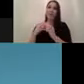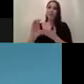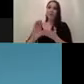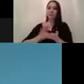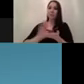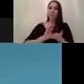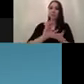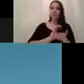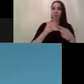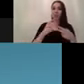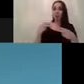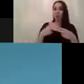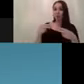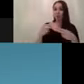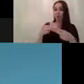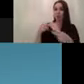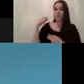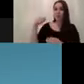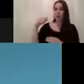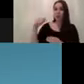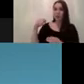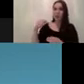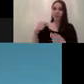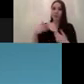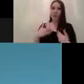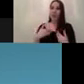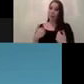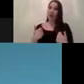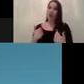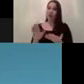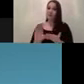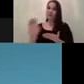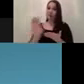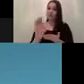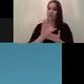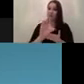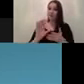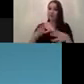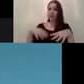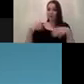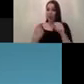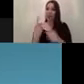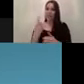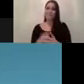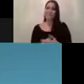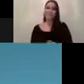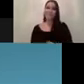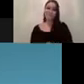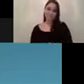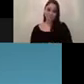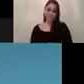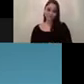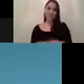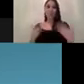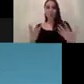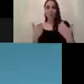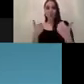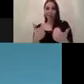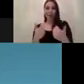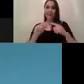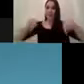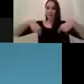it a really well-funded, huge startup that we're basically working on. Okay, and for me,